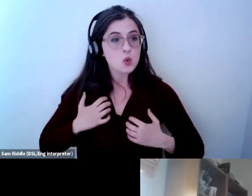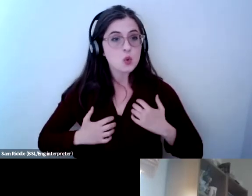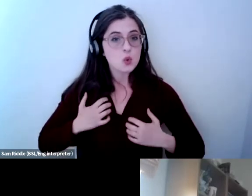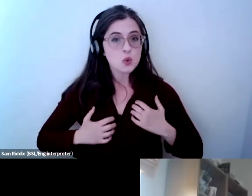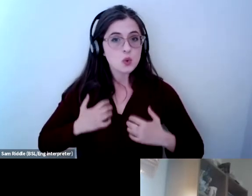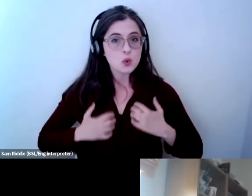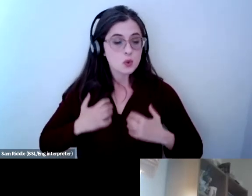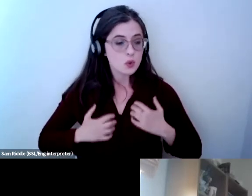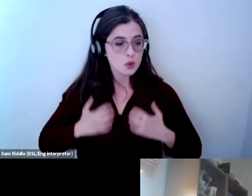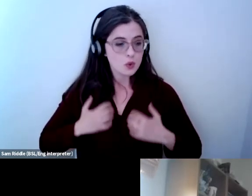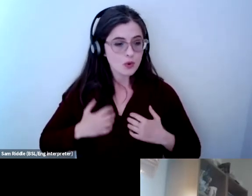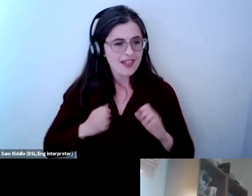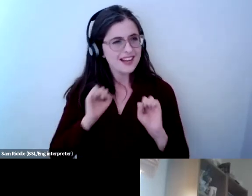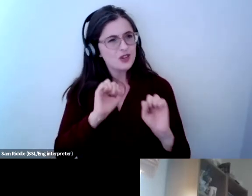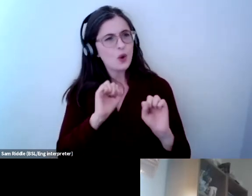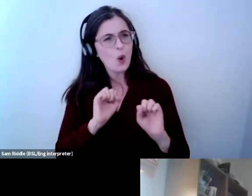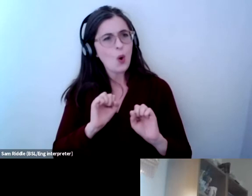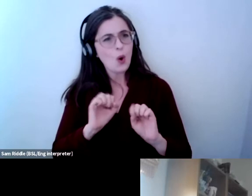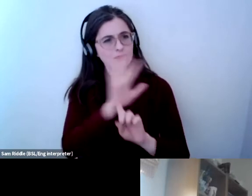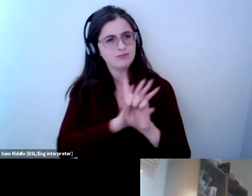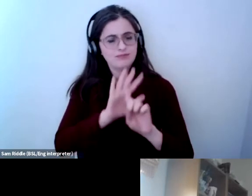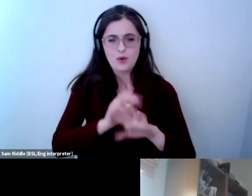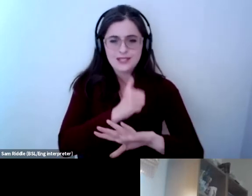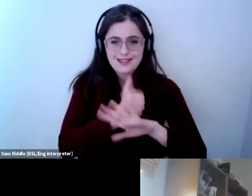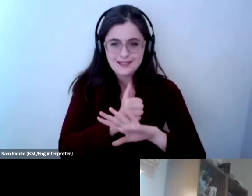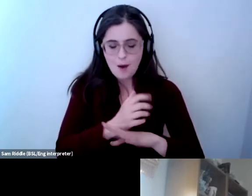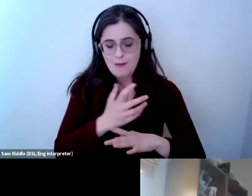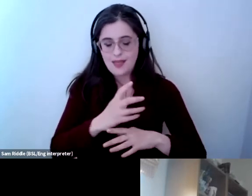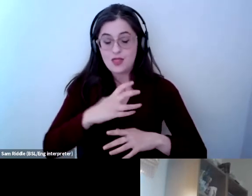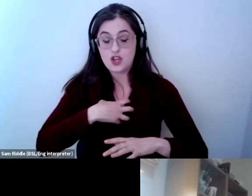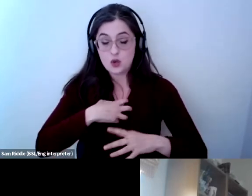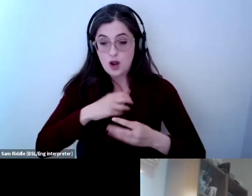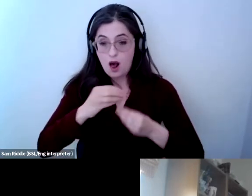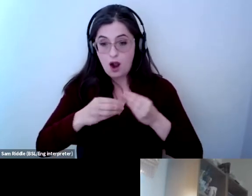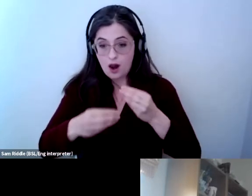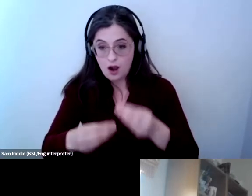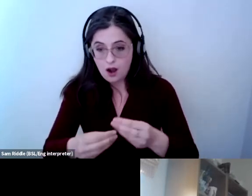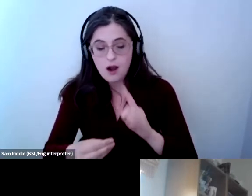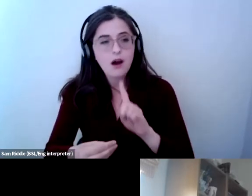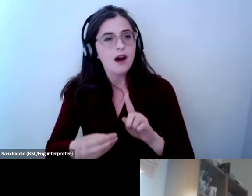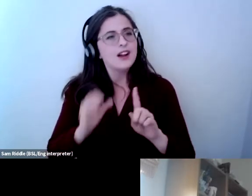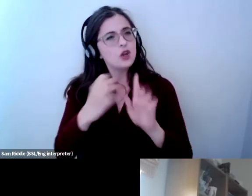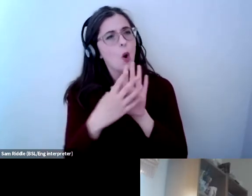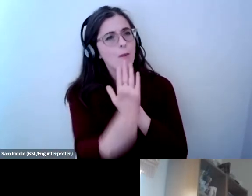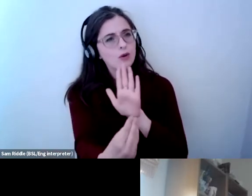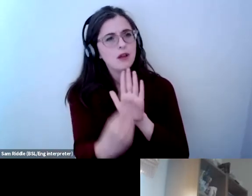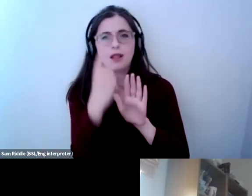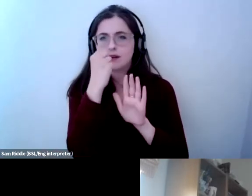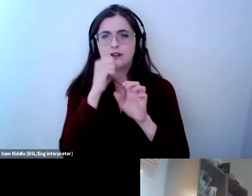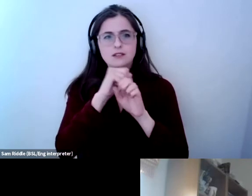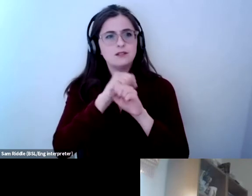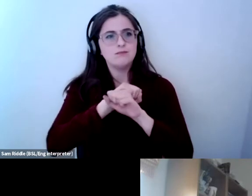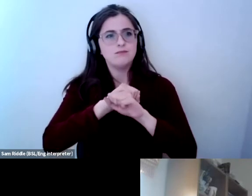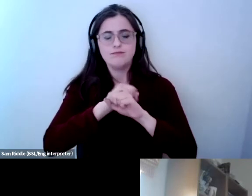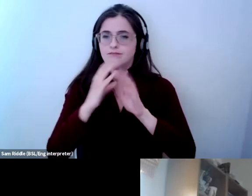think your backstory, how you came into being and the forming of the union, and the fact that your model actually could replicate across